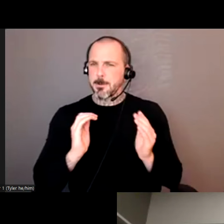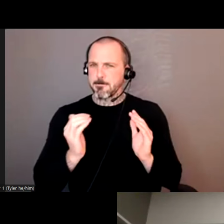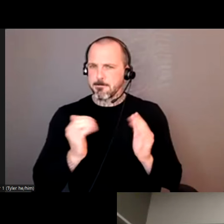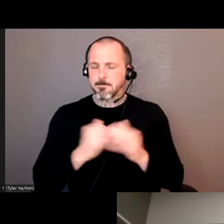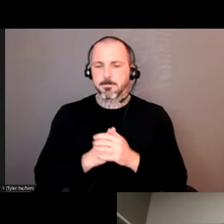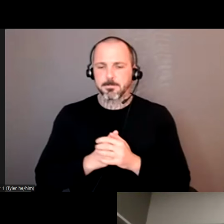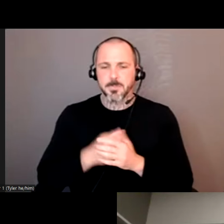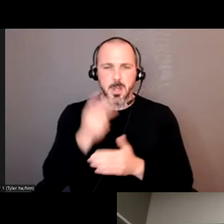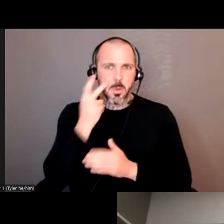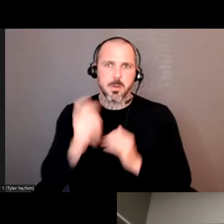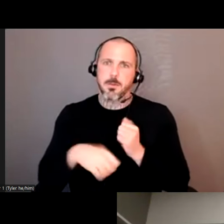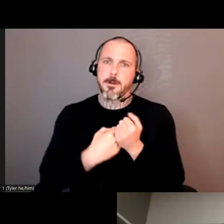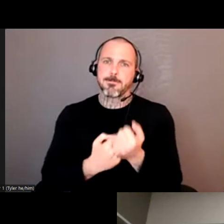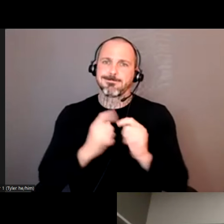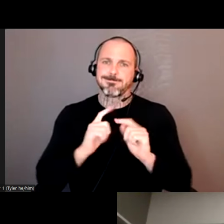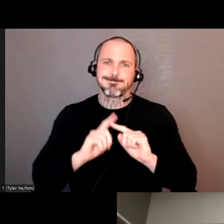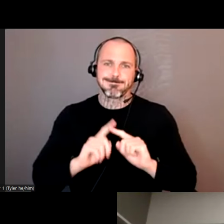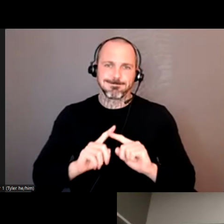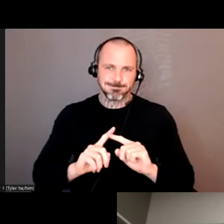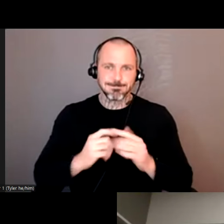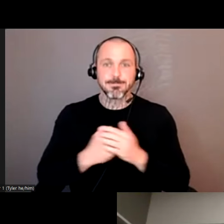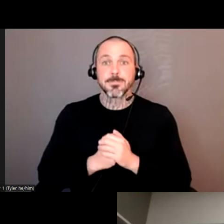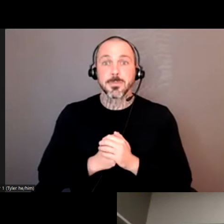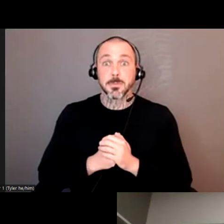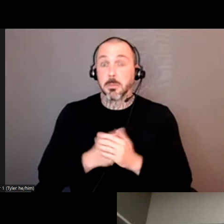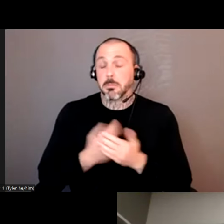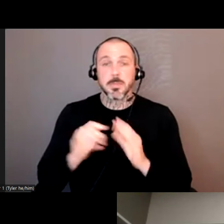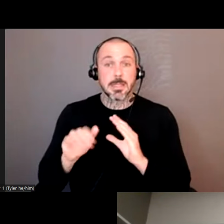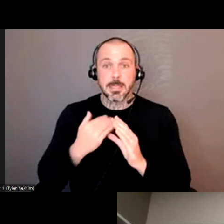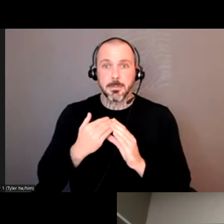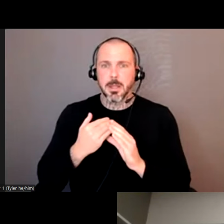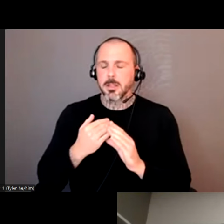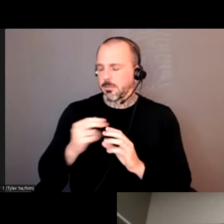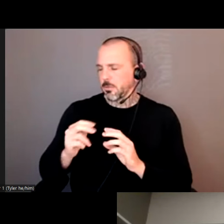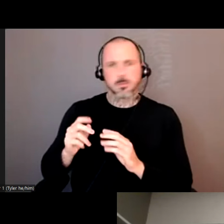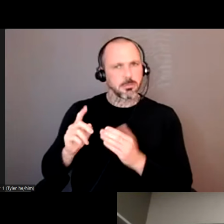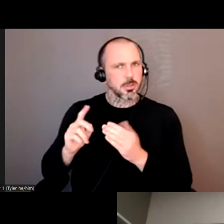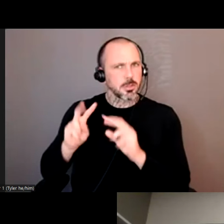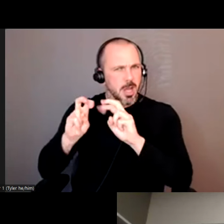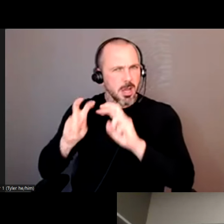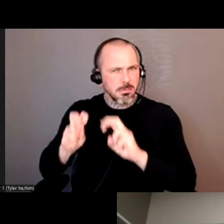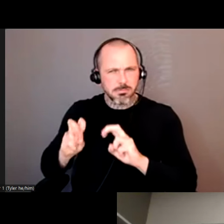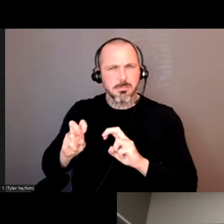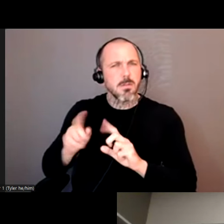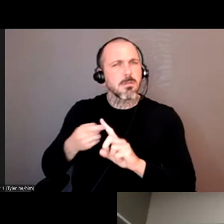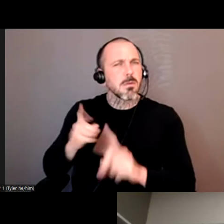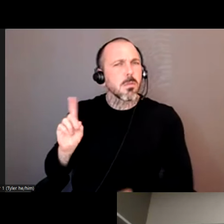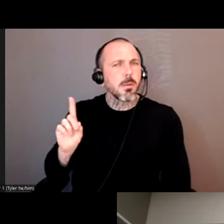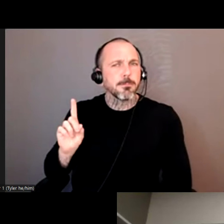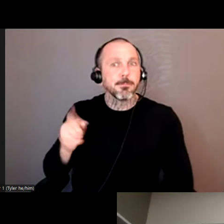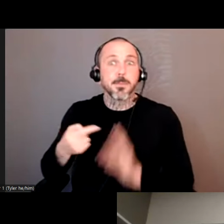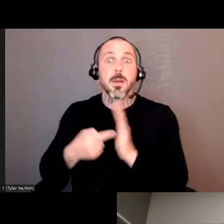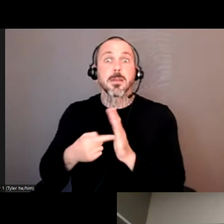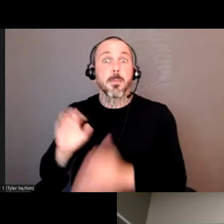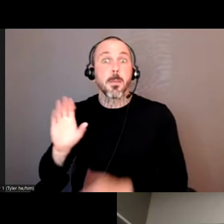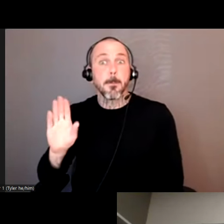just like Jeff says, take some time to look at the origin of the email. And if it's, you know, they're saying they're from your bank, look at the back of your bank card